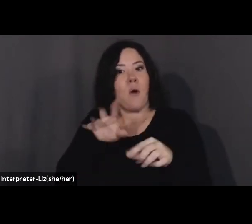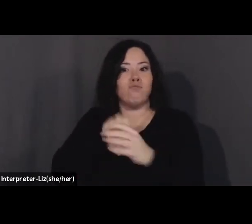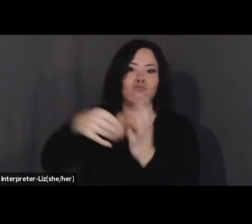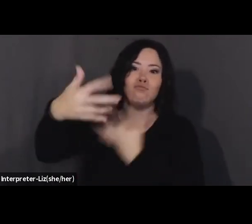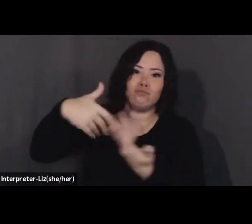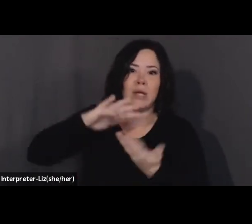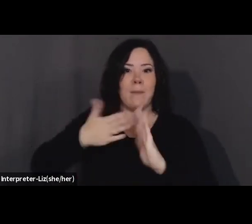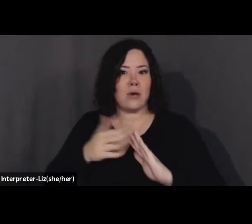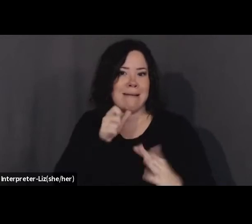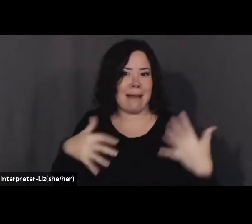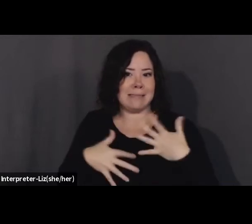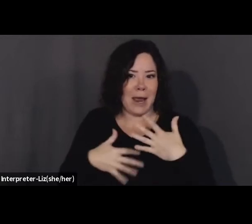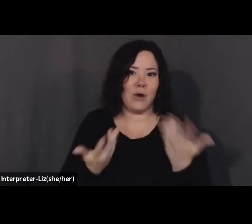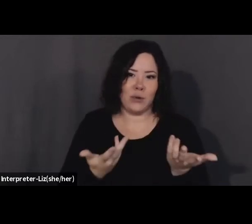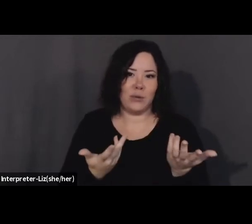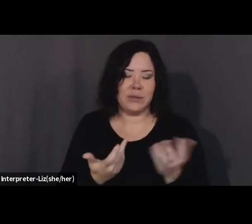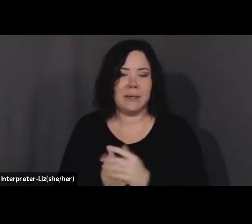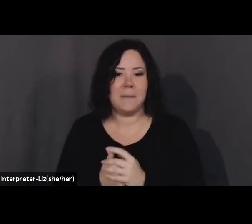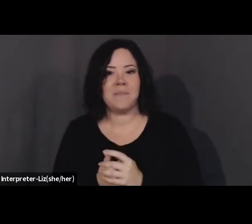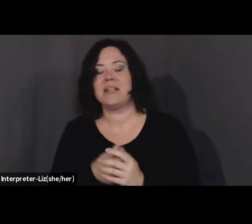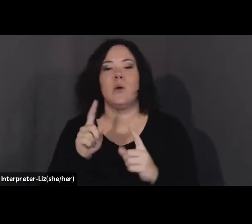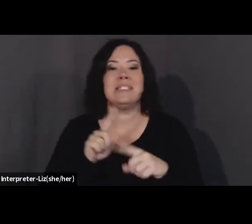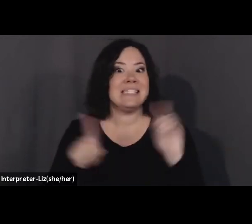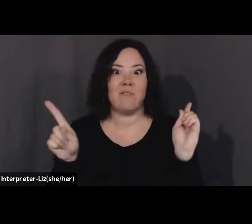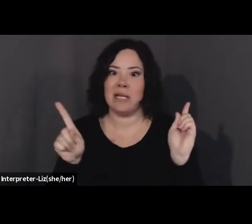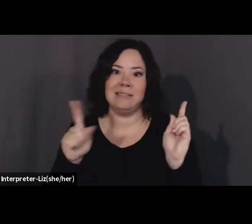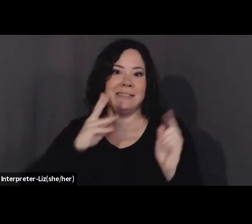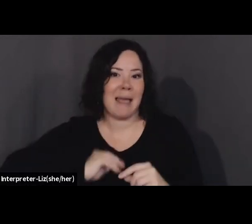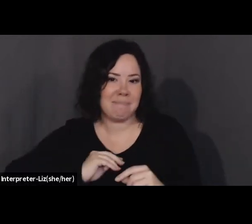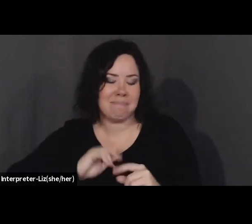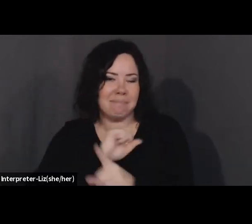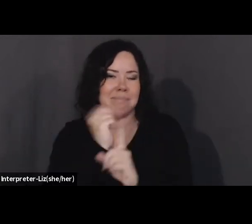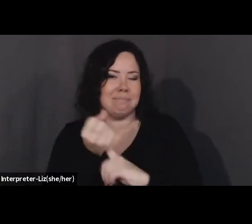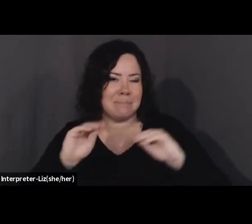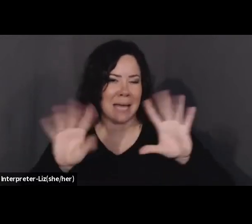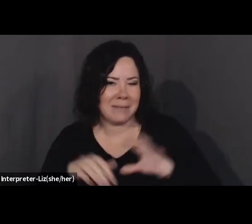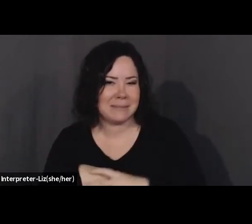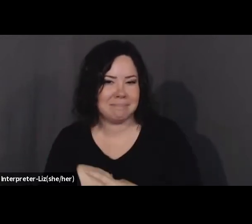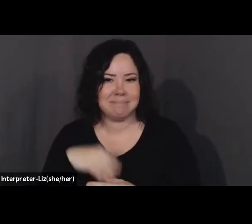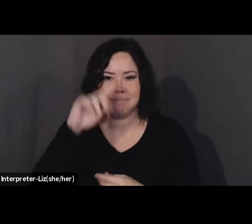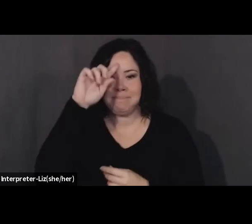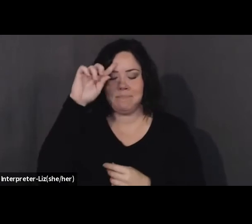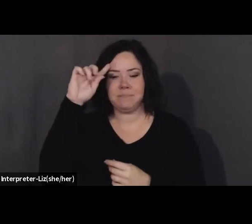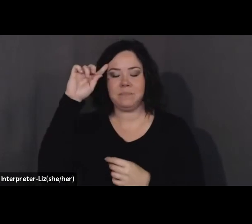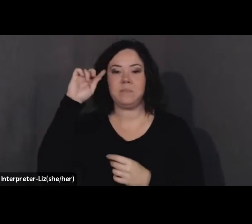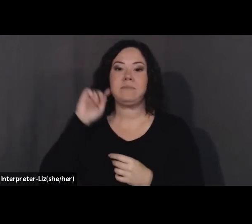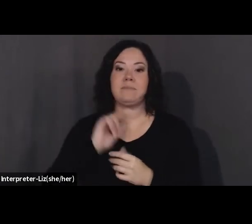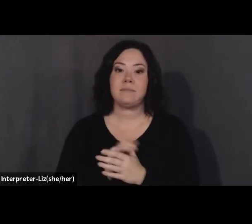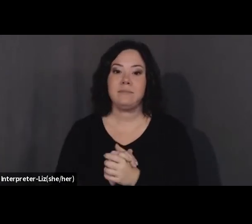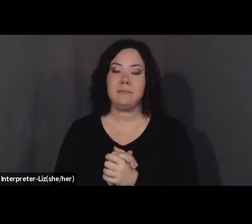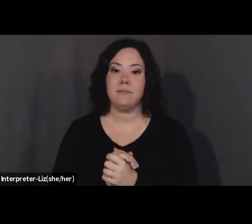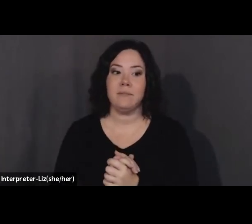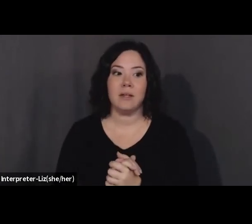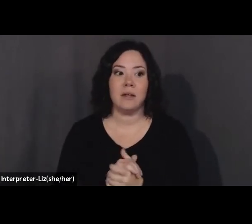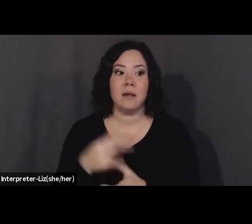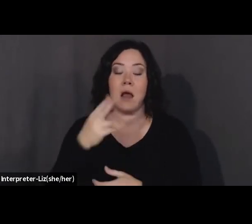and not scared to. So it's a very different time, obviously. So HUP